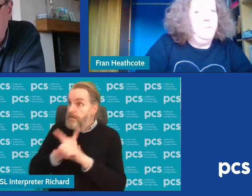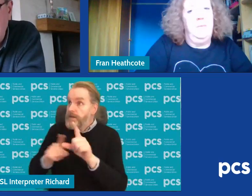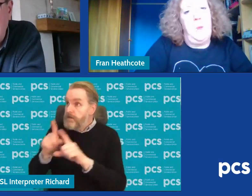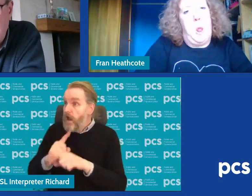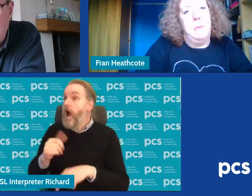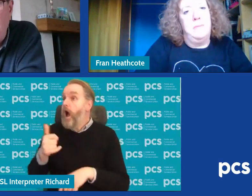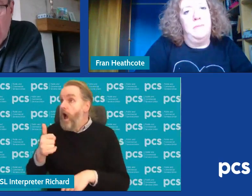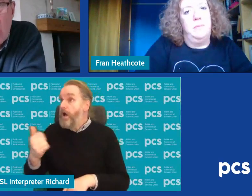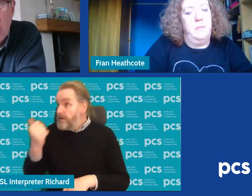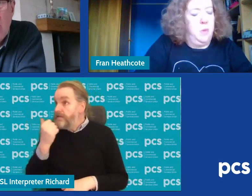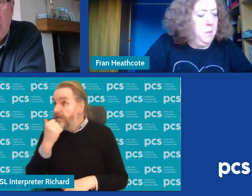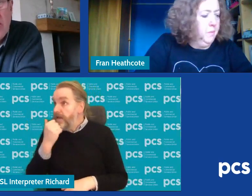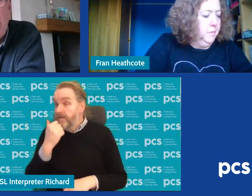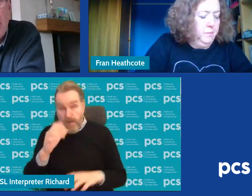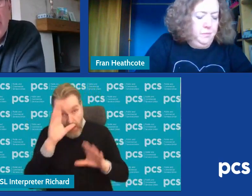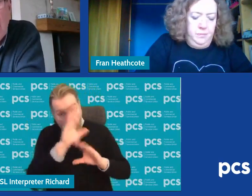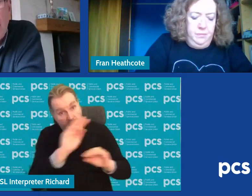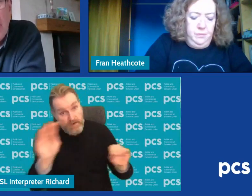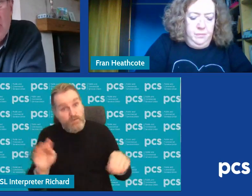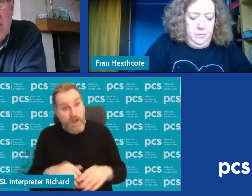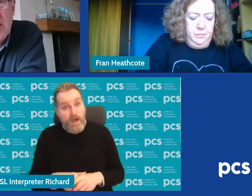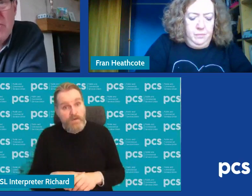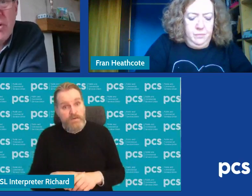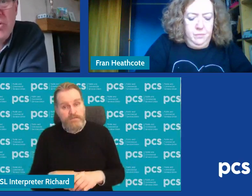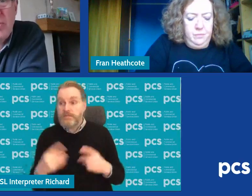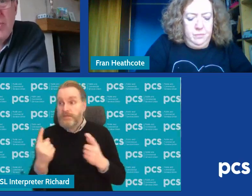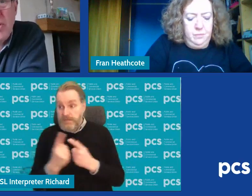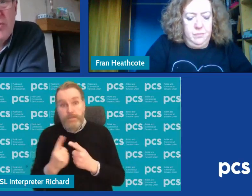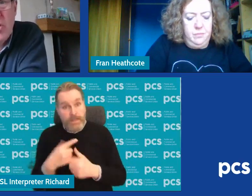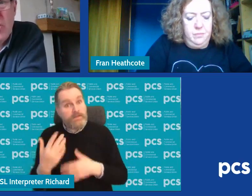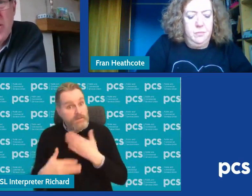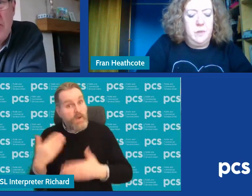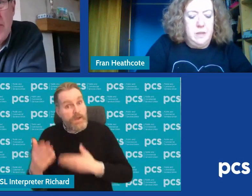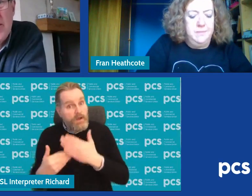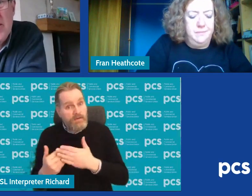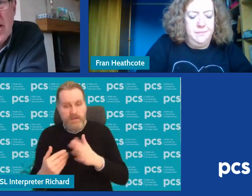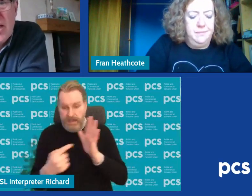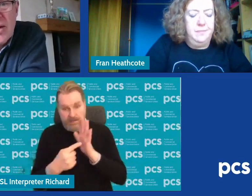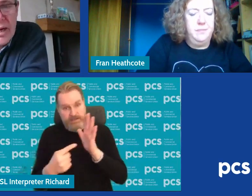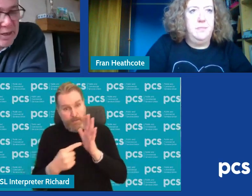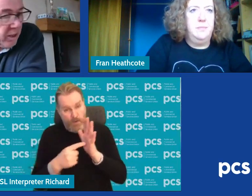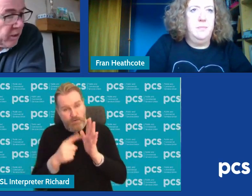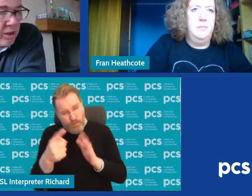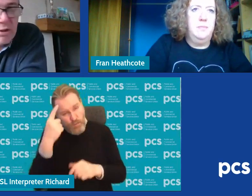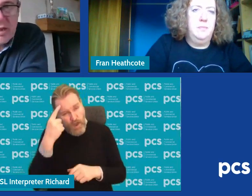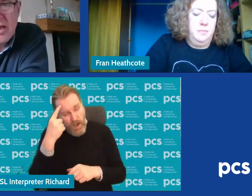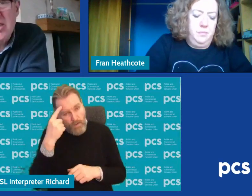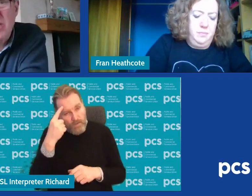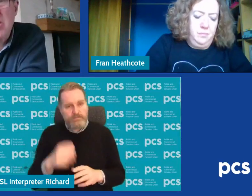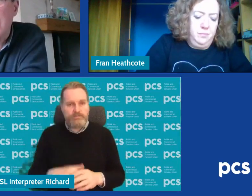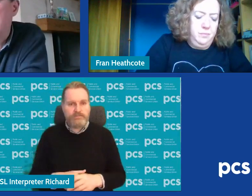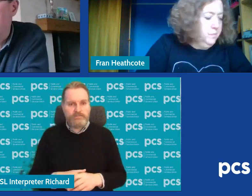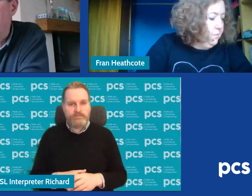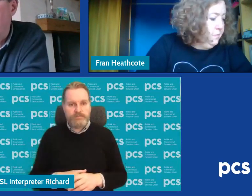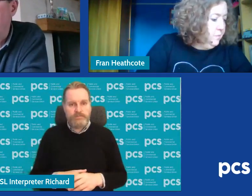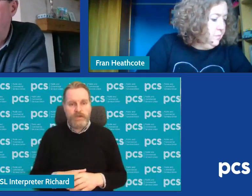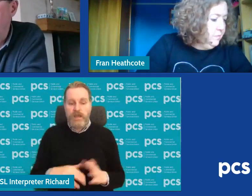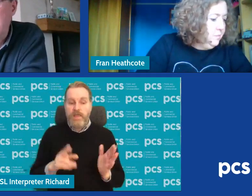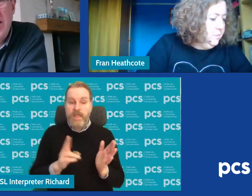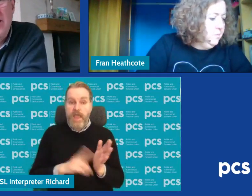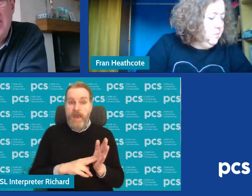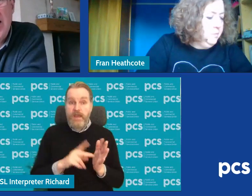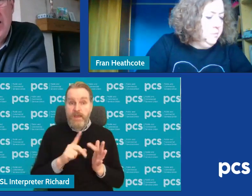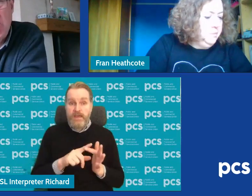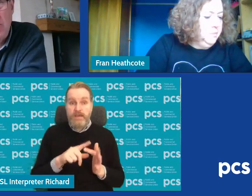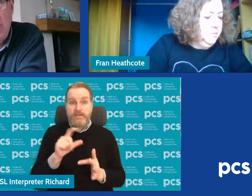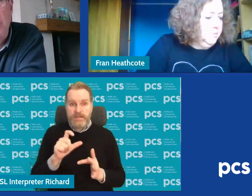that everybody does know that something is happening, because we think it's important that people know if talks take place. And again, I think the NEC was clear today, Fran, if